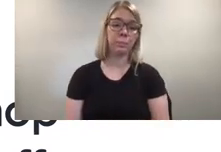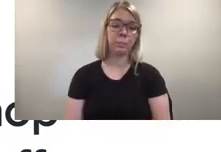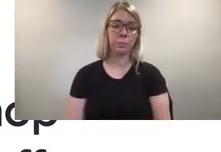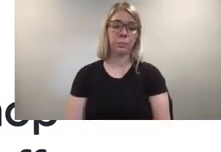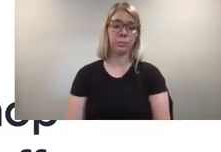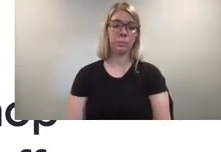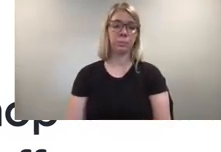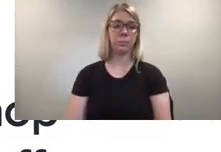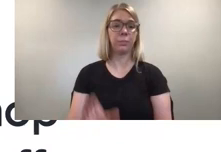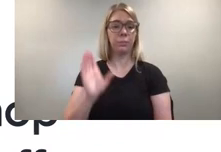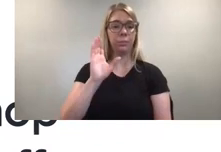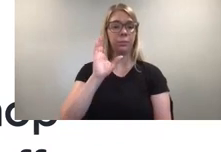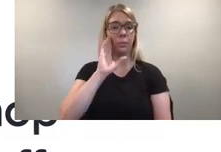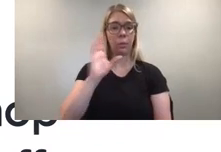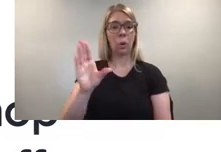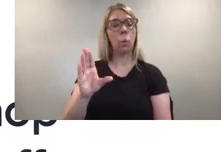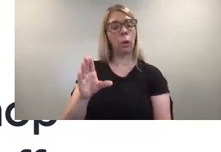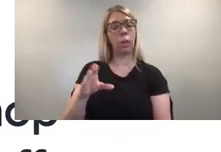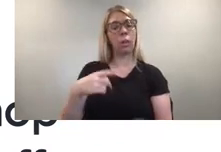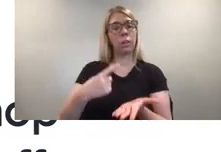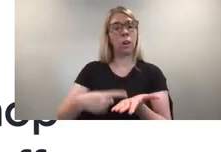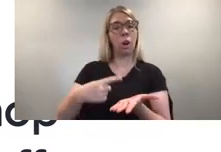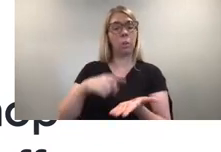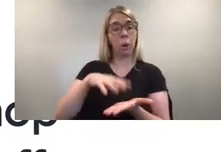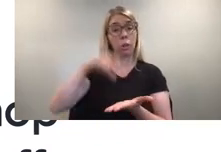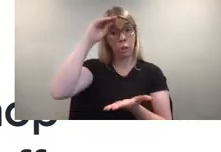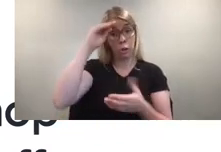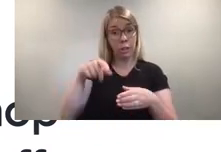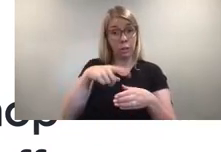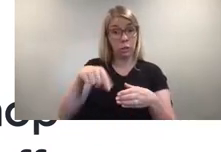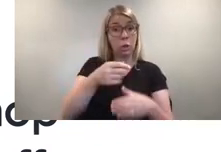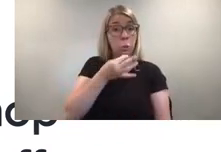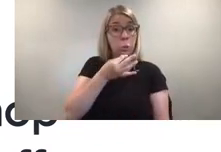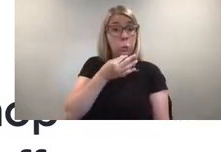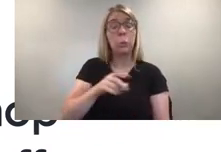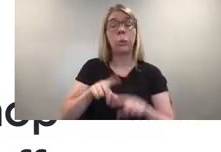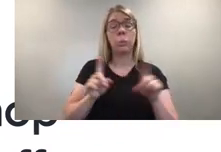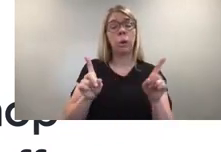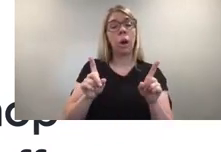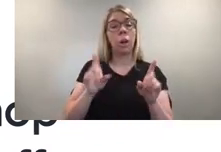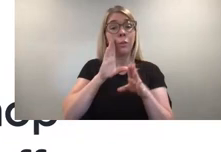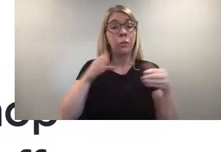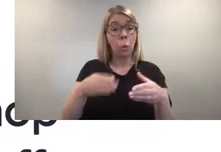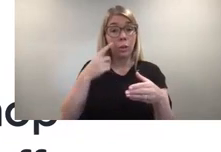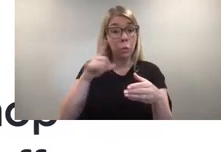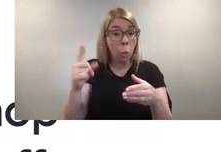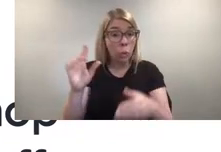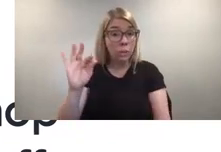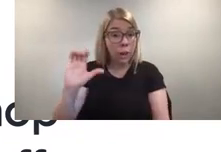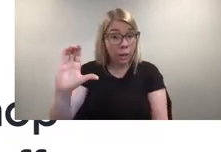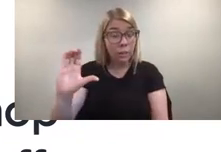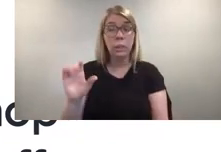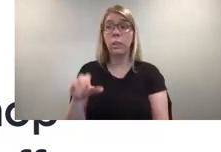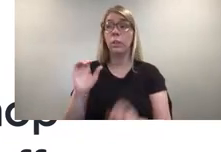And we're going to get into the learning circles in a little bit, but the learning circles can be focused for just faculty. It could also be